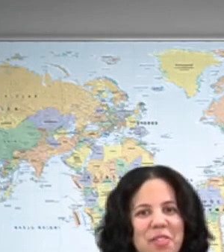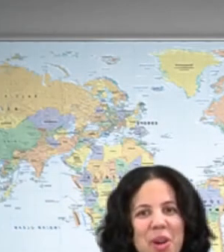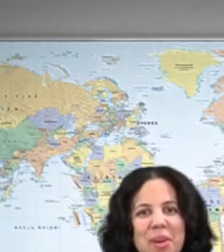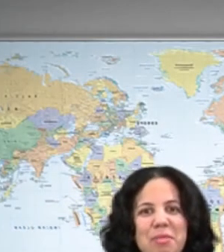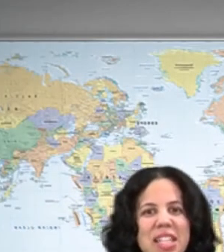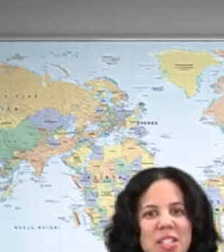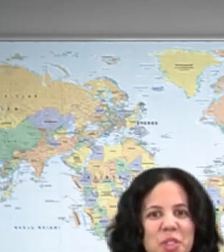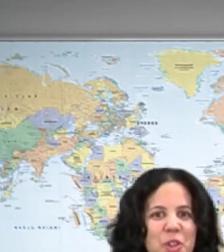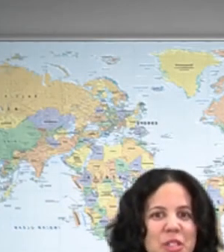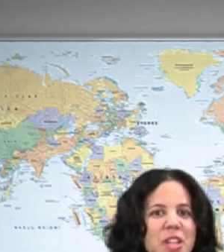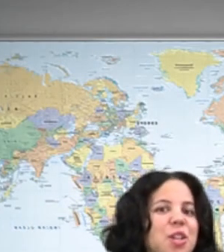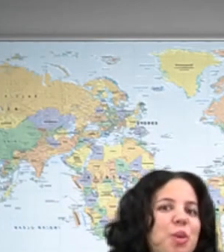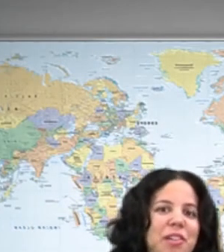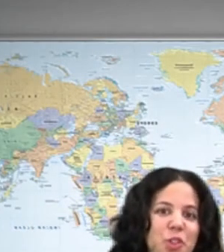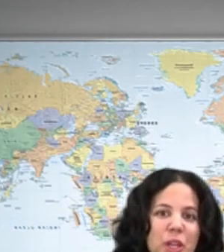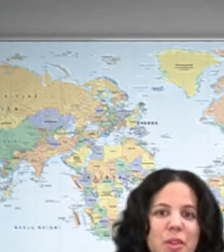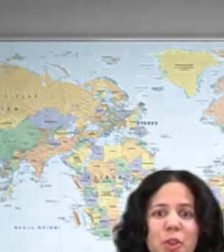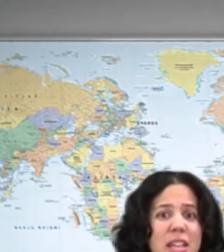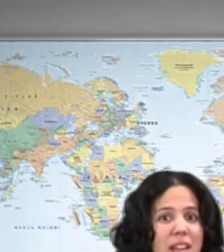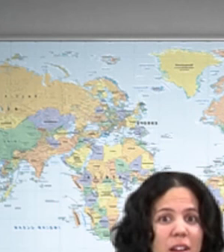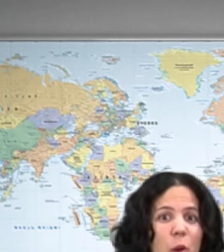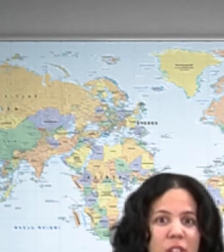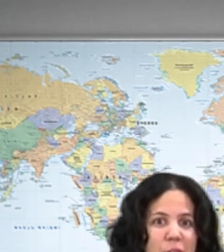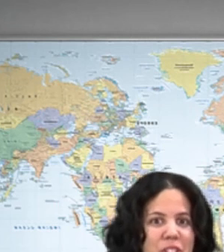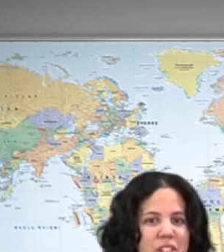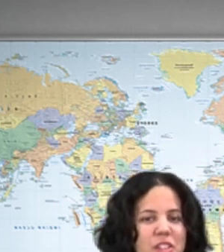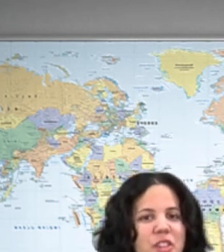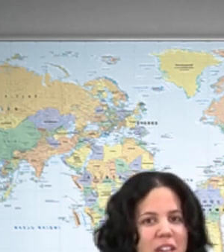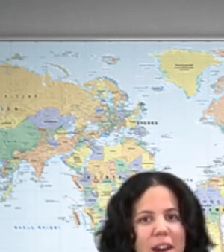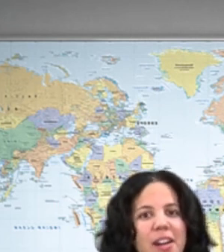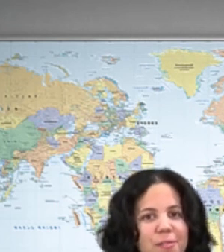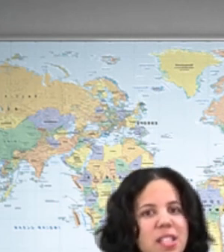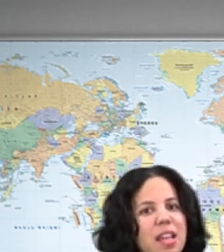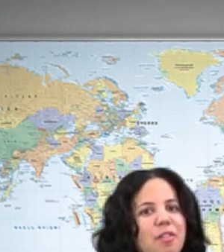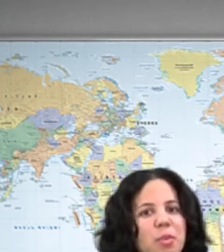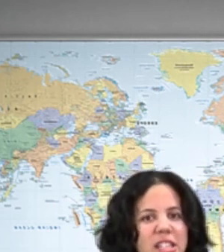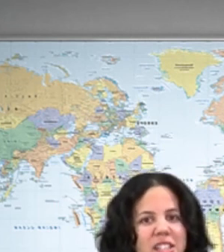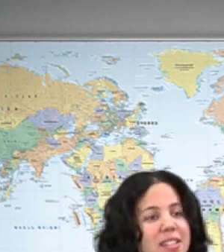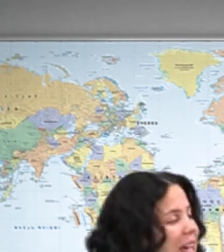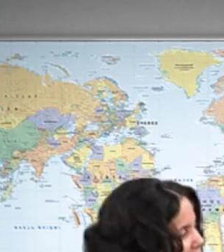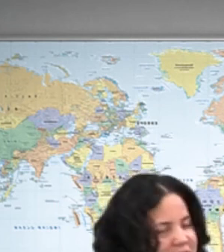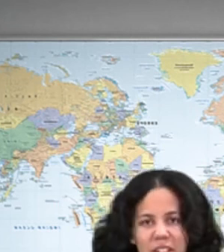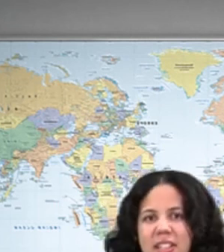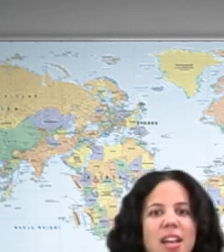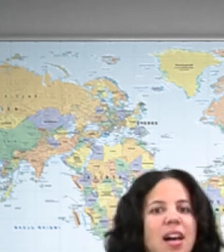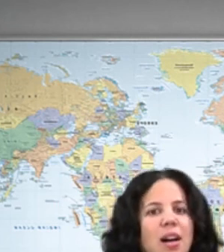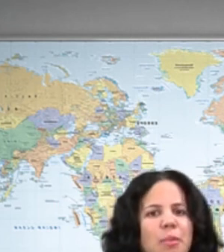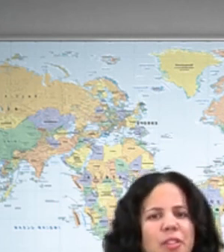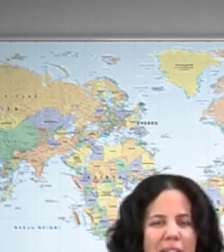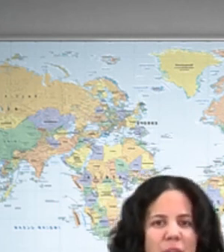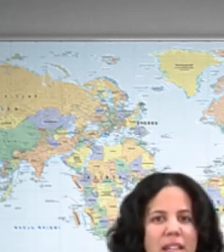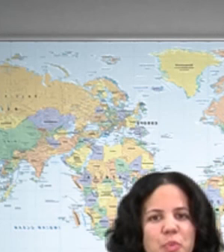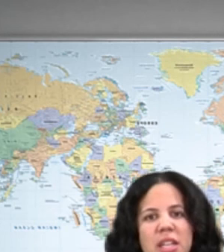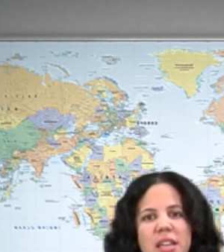Hi everyone, my name is Elizabeth Joseph. Thank you so much for joining me for yet again a golden opportunity to hear firsthand from the teachers and lecturers